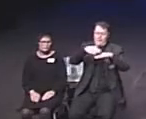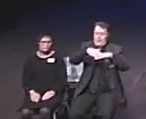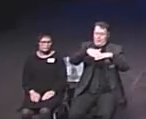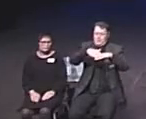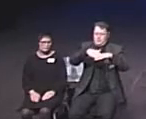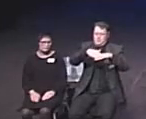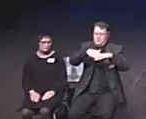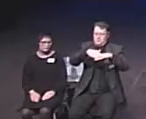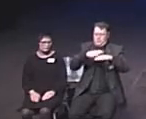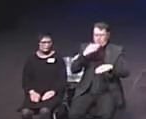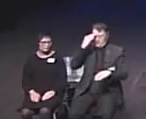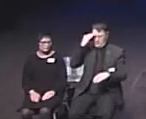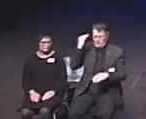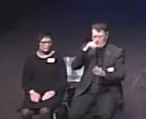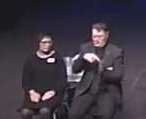our science center.